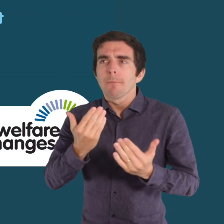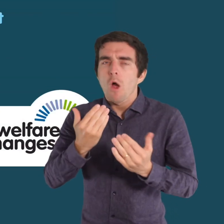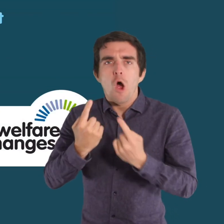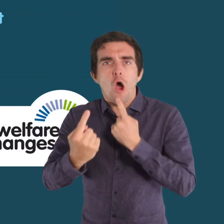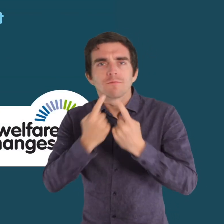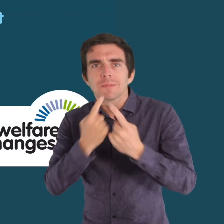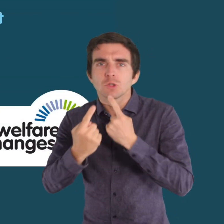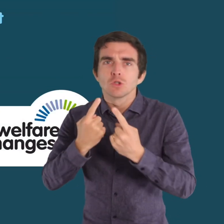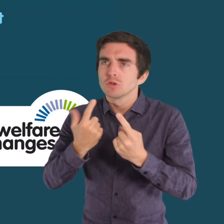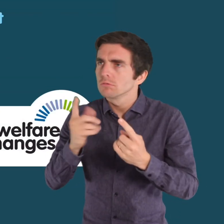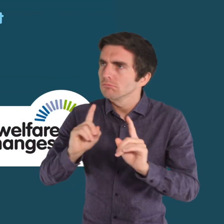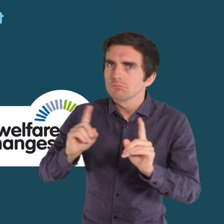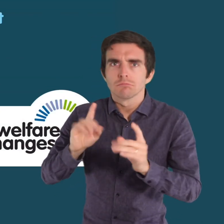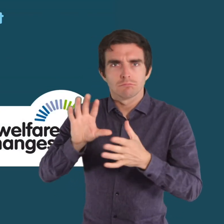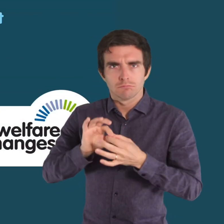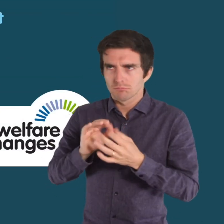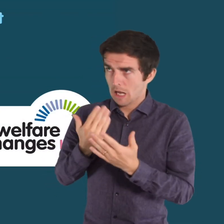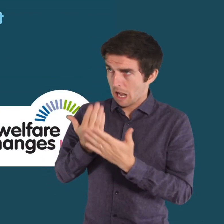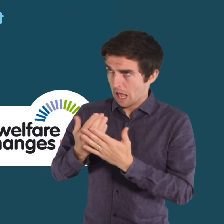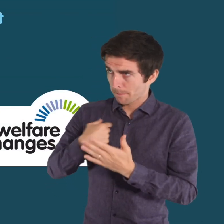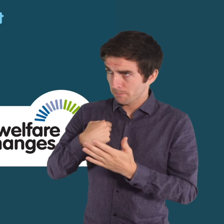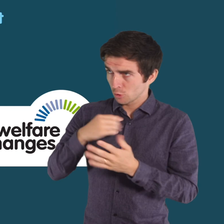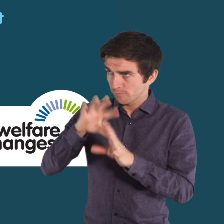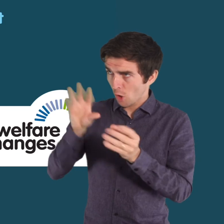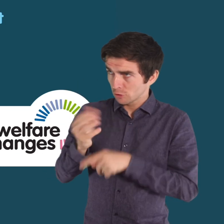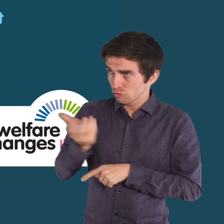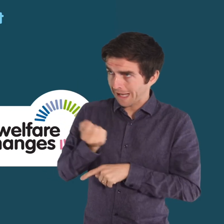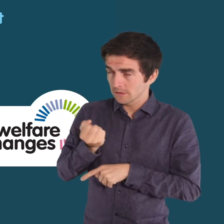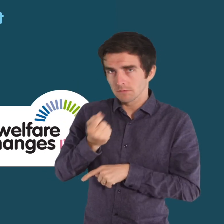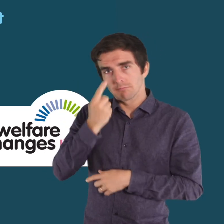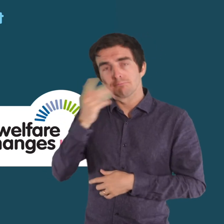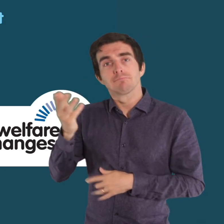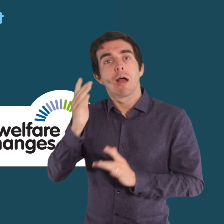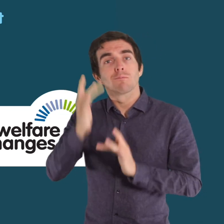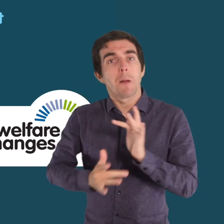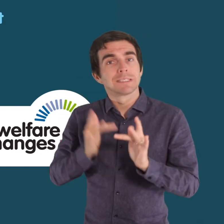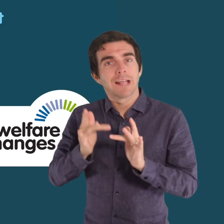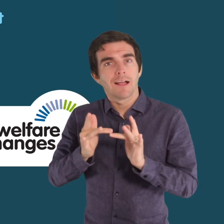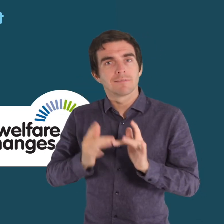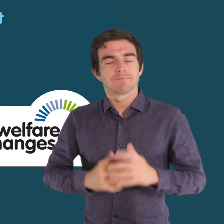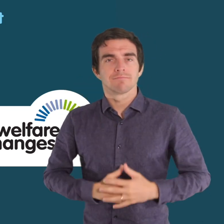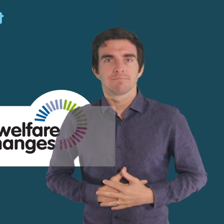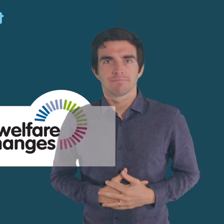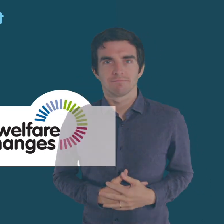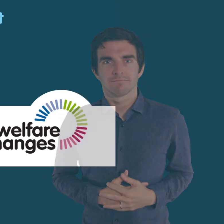claiming Universal Credit, visit nidirect.gov.uk/universalcredit.